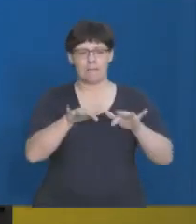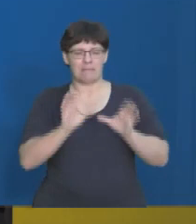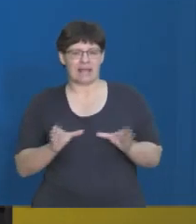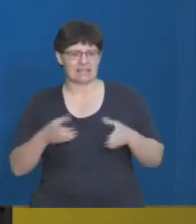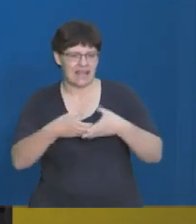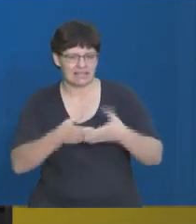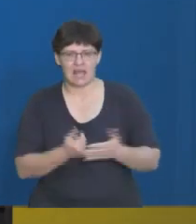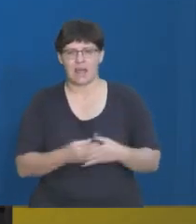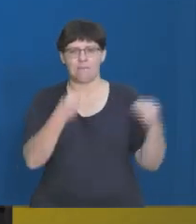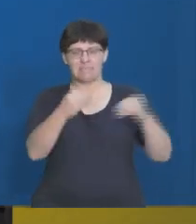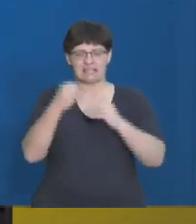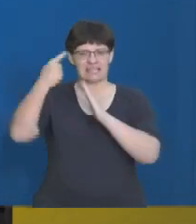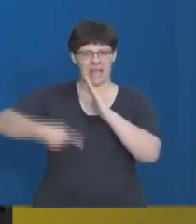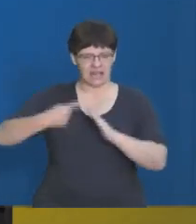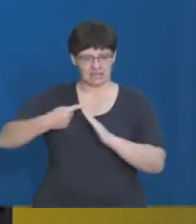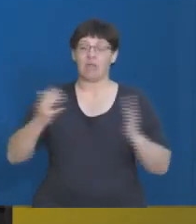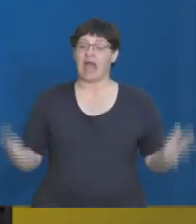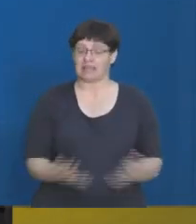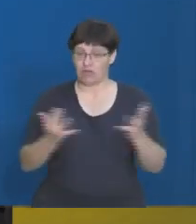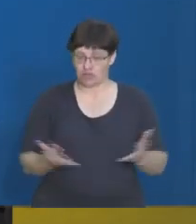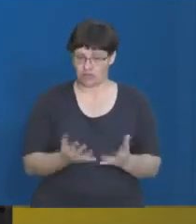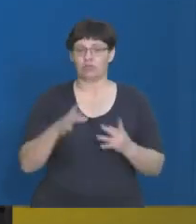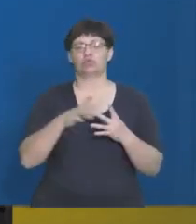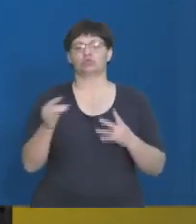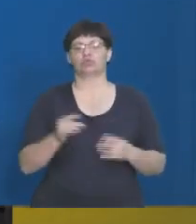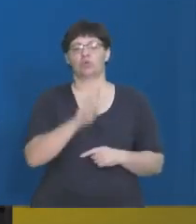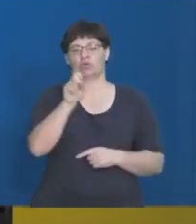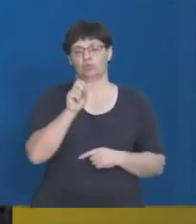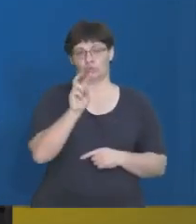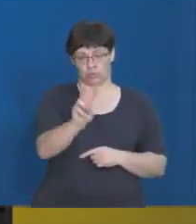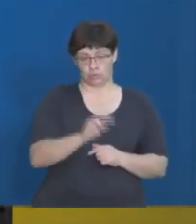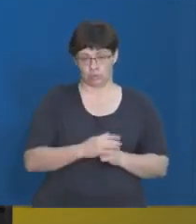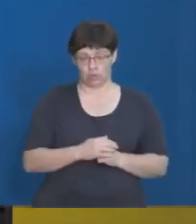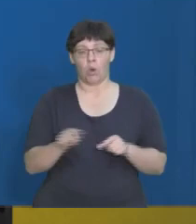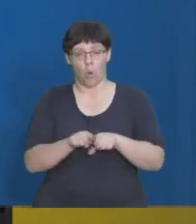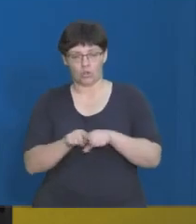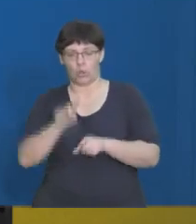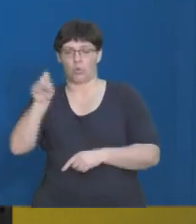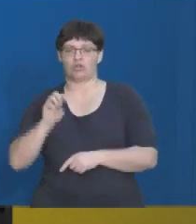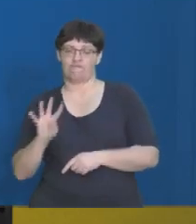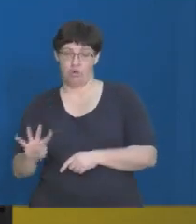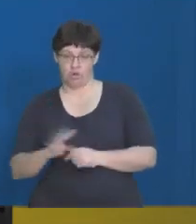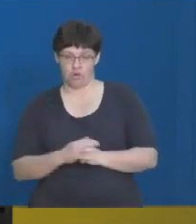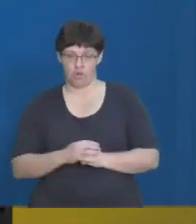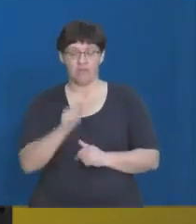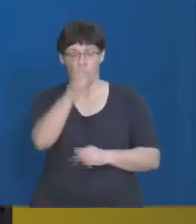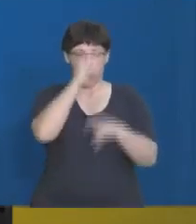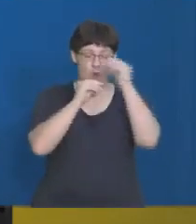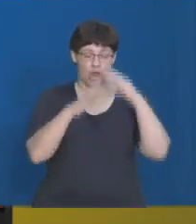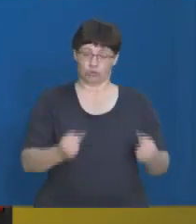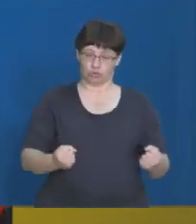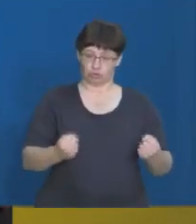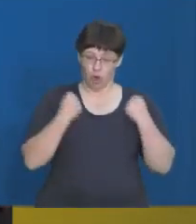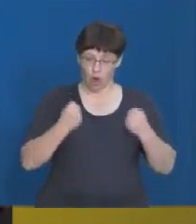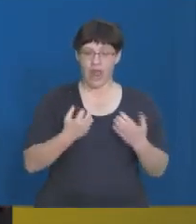sector, in your business cycles, I would encourage you guys to choose question 2 and also to choose question 4. If you are a learner who's strong